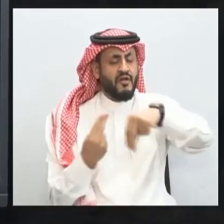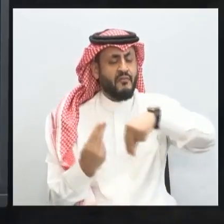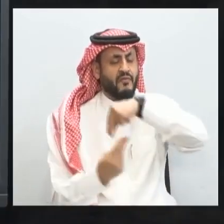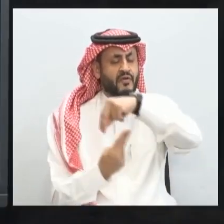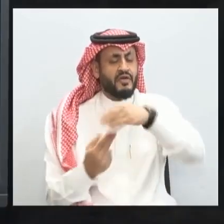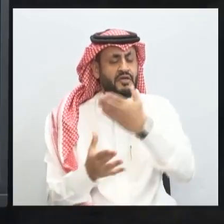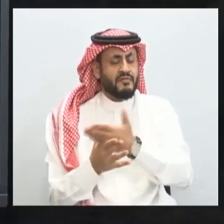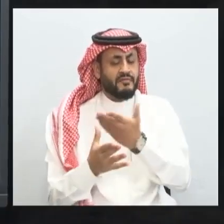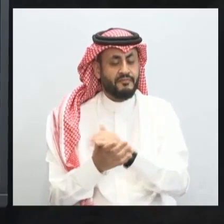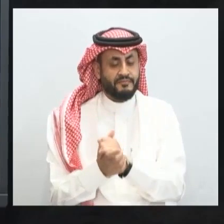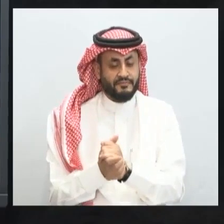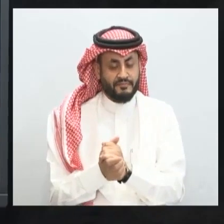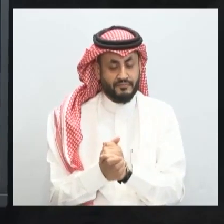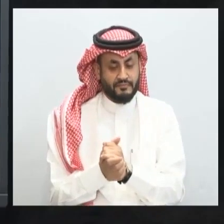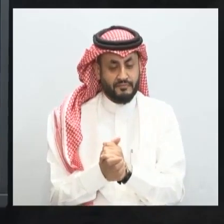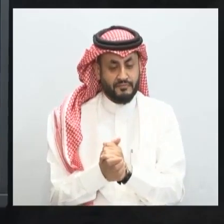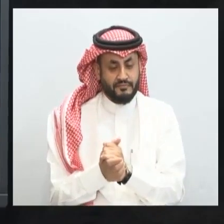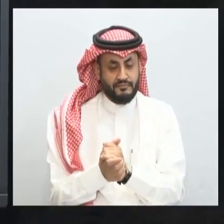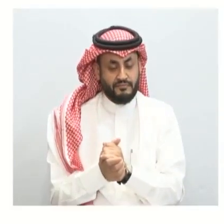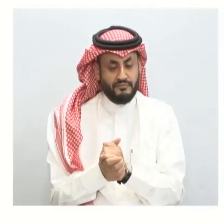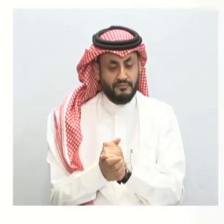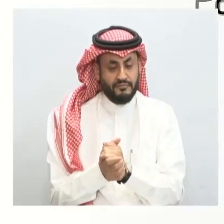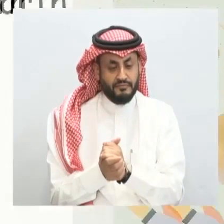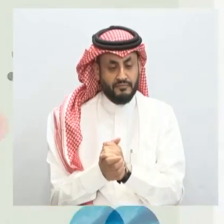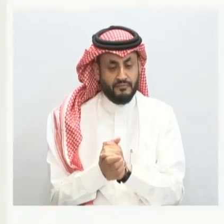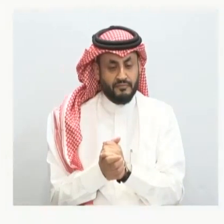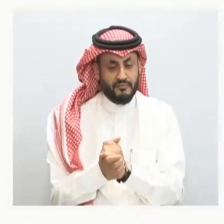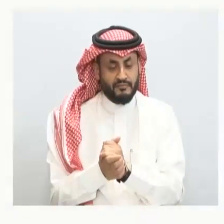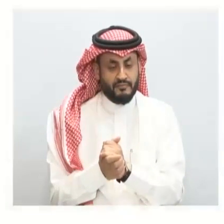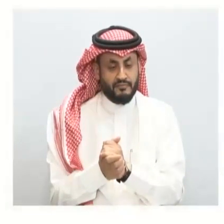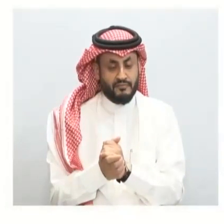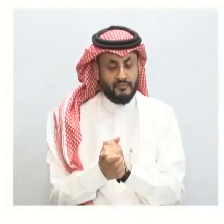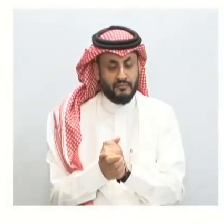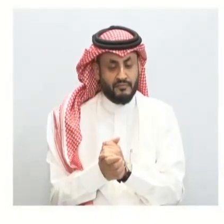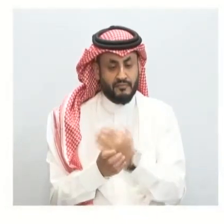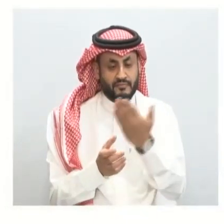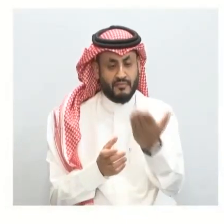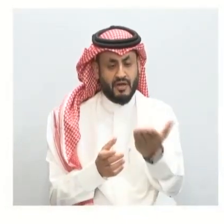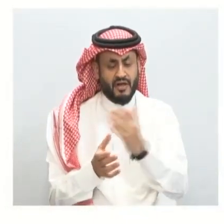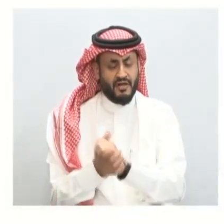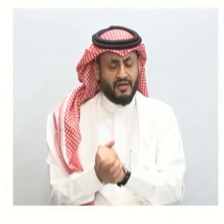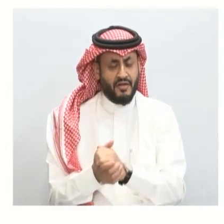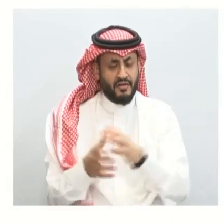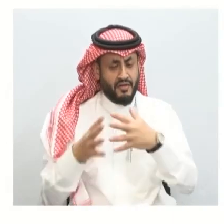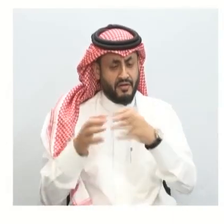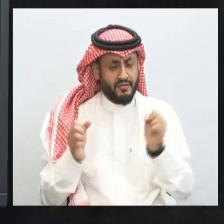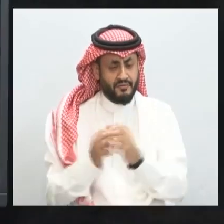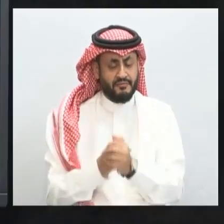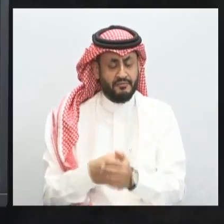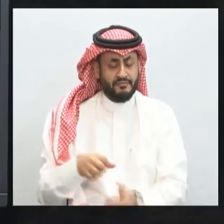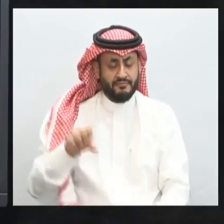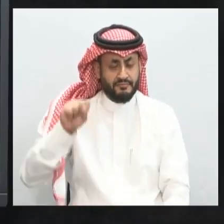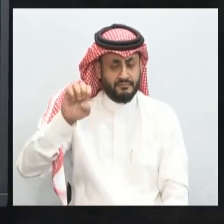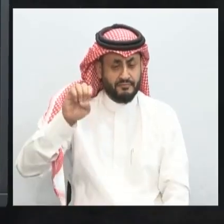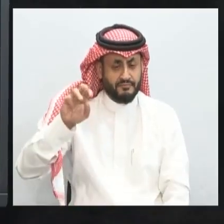civilizations, as they mentioned. And if you can see here, yes, you can discover from the paragraph